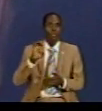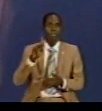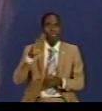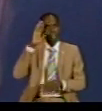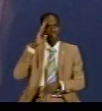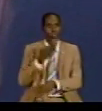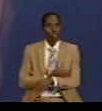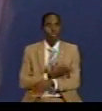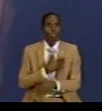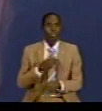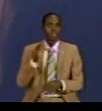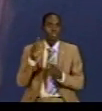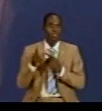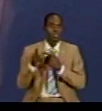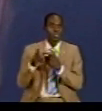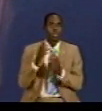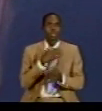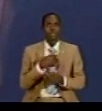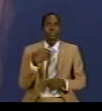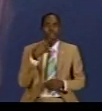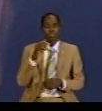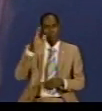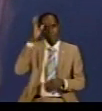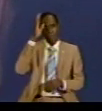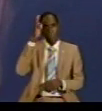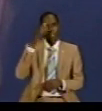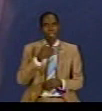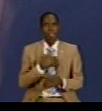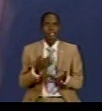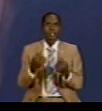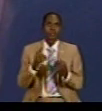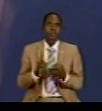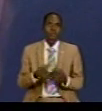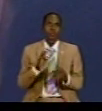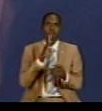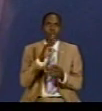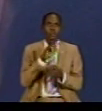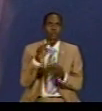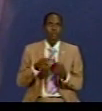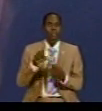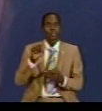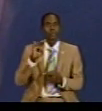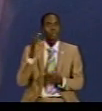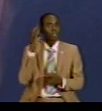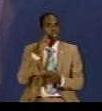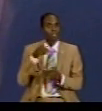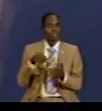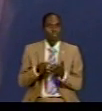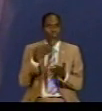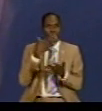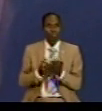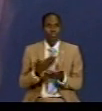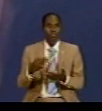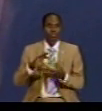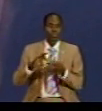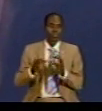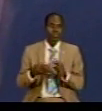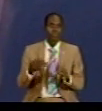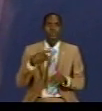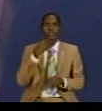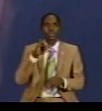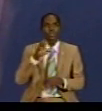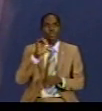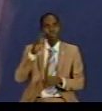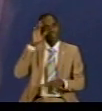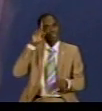and embraced him, and kissed him, and brought him to his house. And he told Laban all these things. And Laban